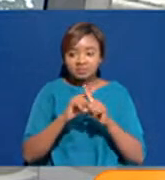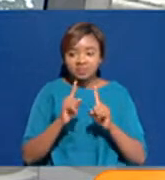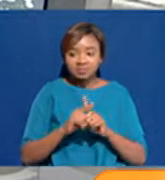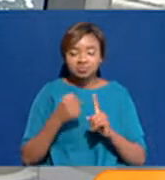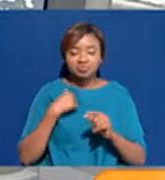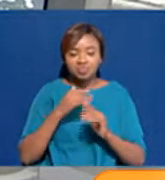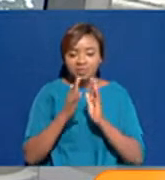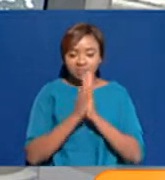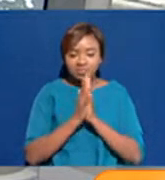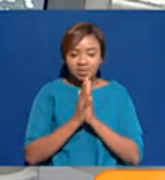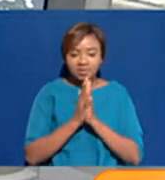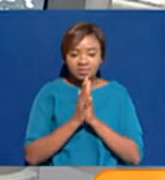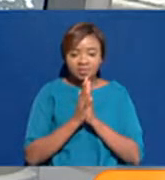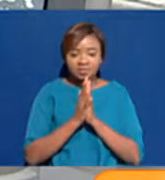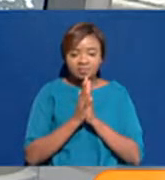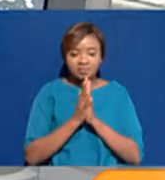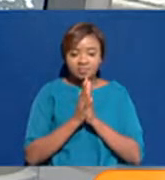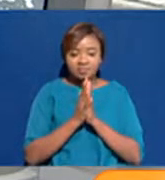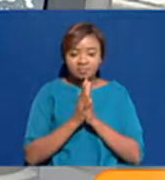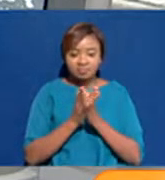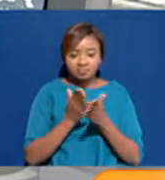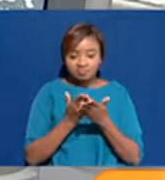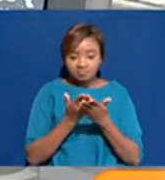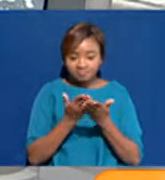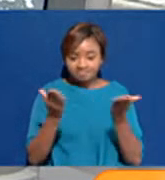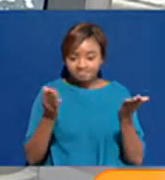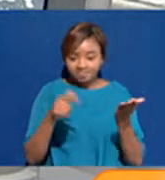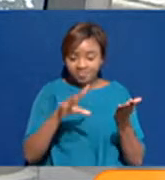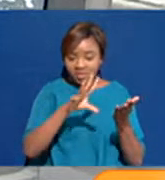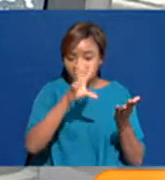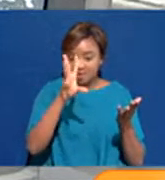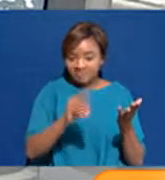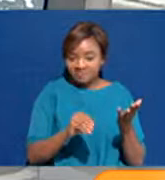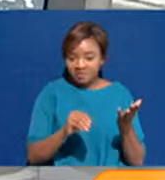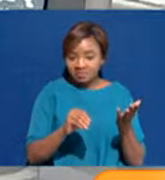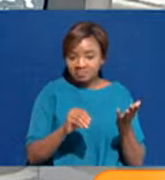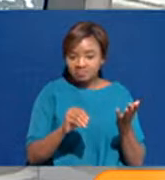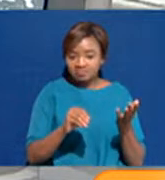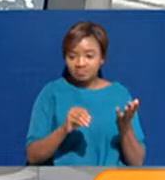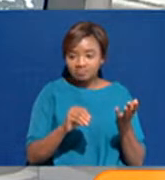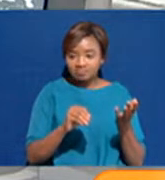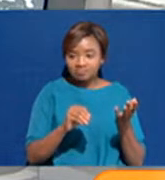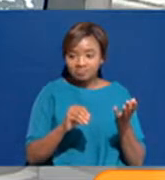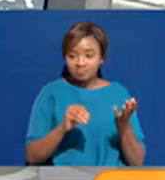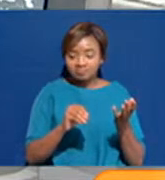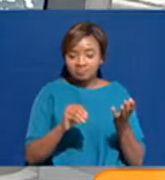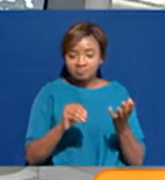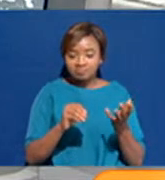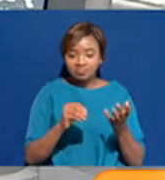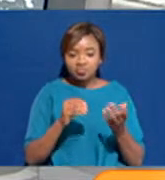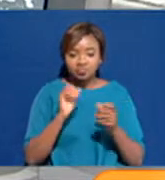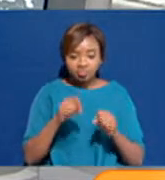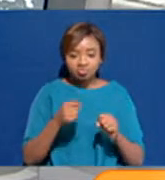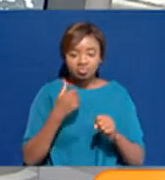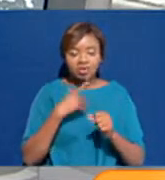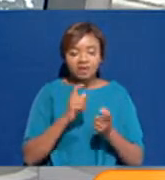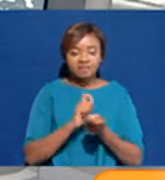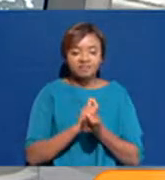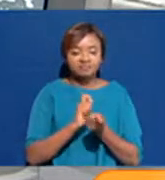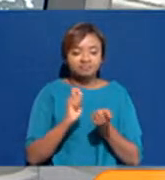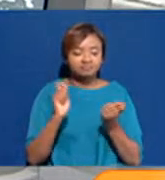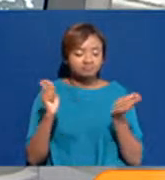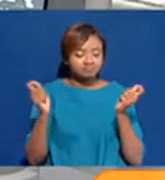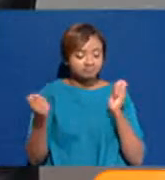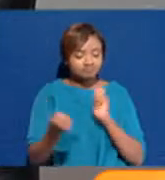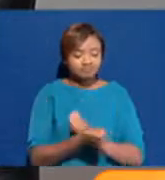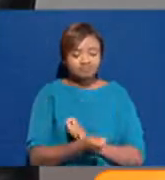that this trip of Pope Francis in Africa will have the ripples and the actual transformation in hearts,